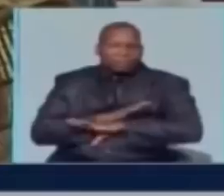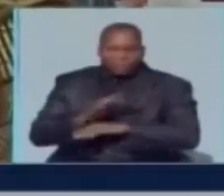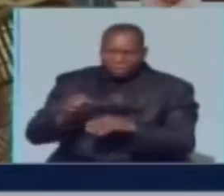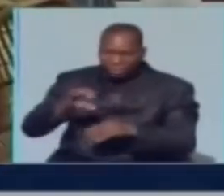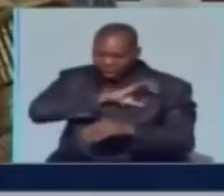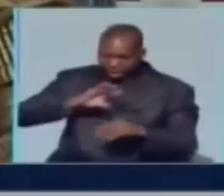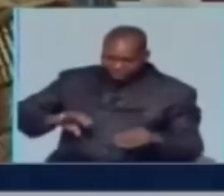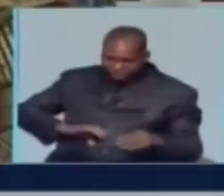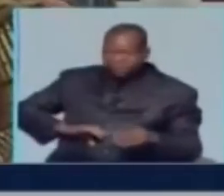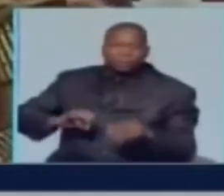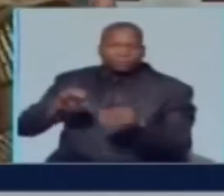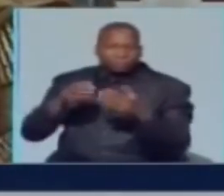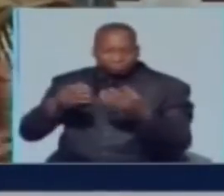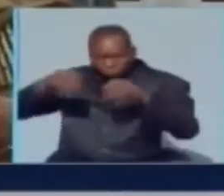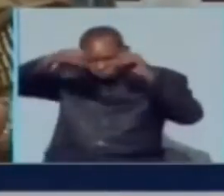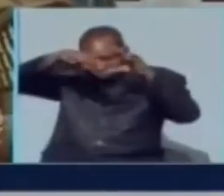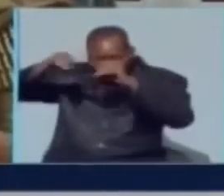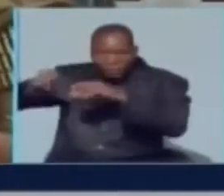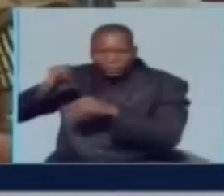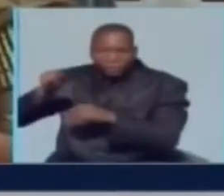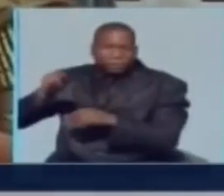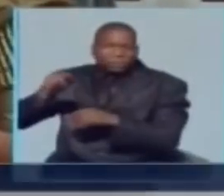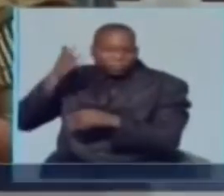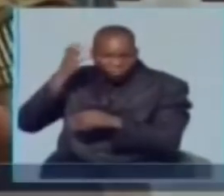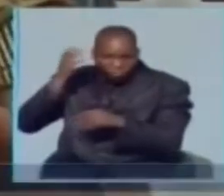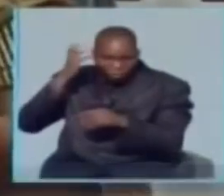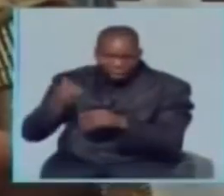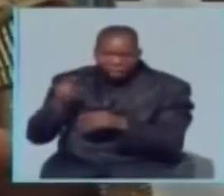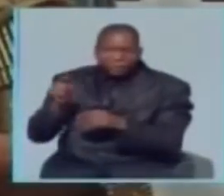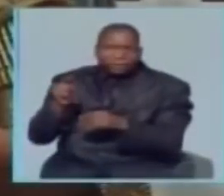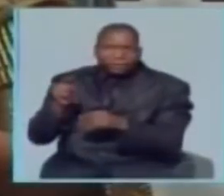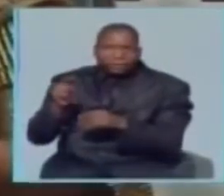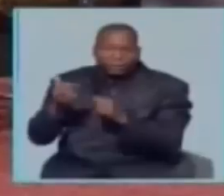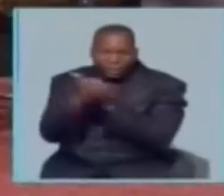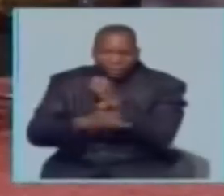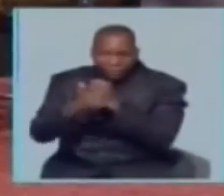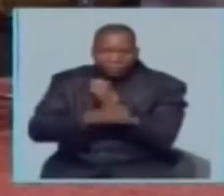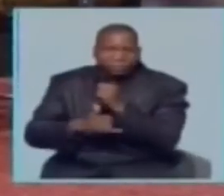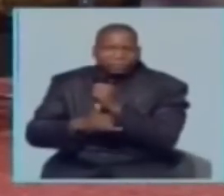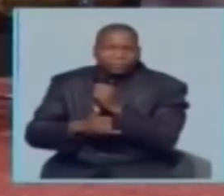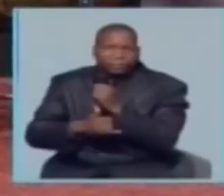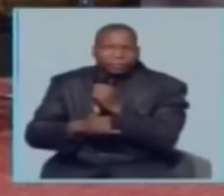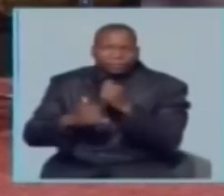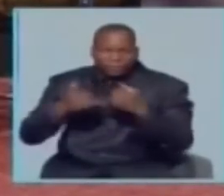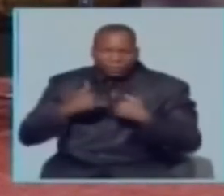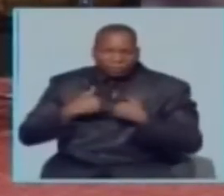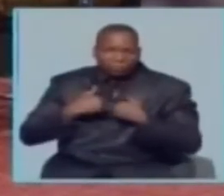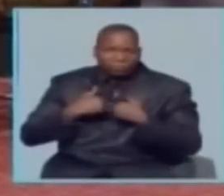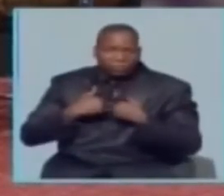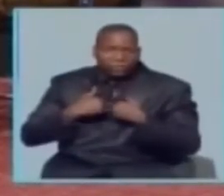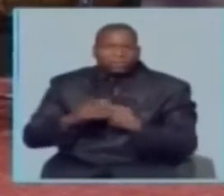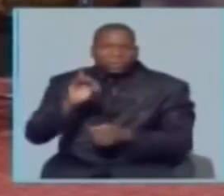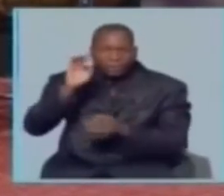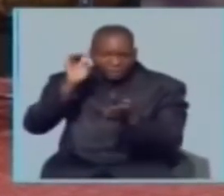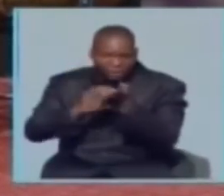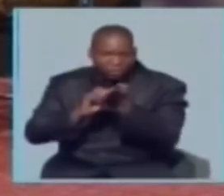company, because Mozambique is the only country in the region there's an 8,000 megawatt deficit in the region. The